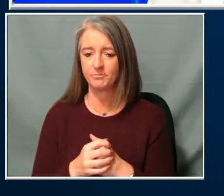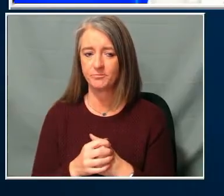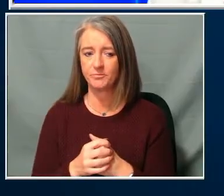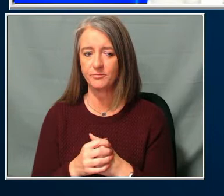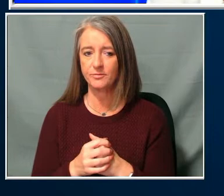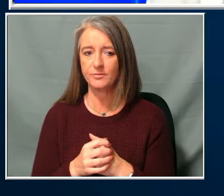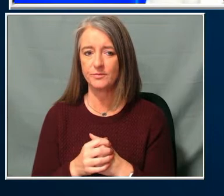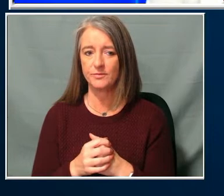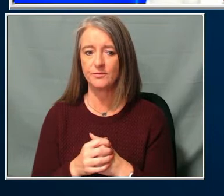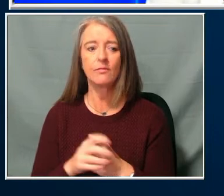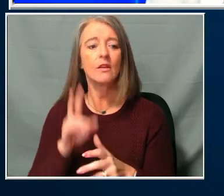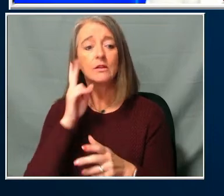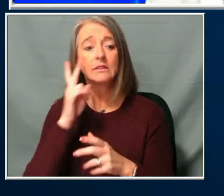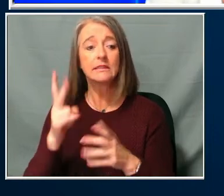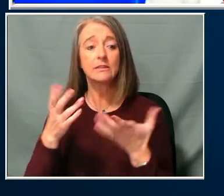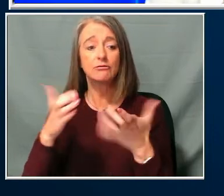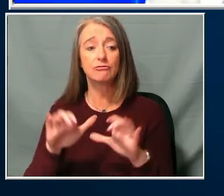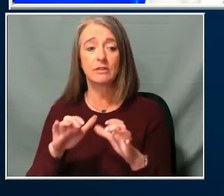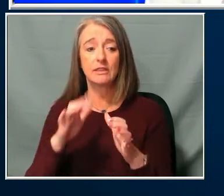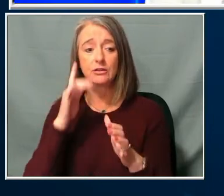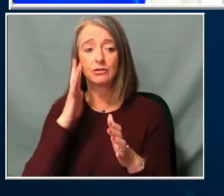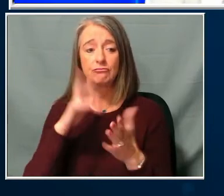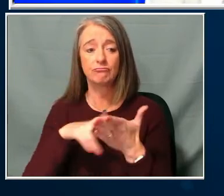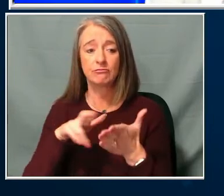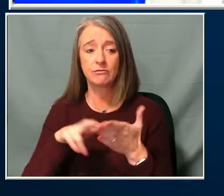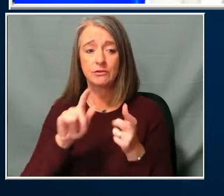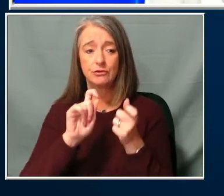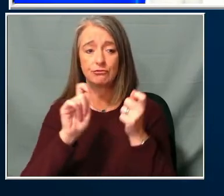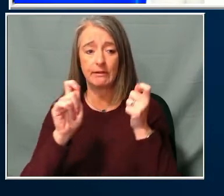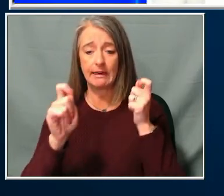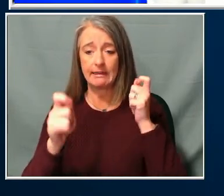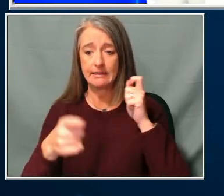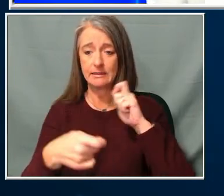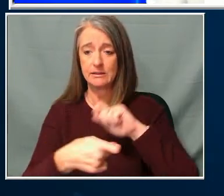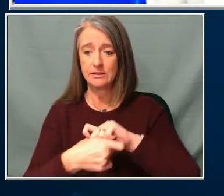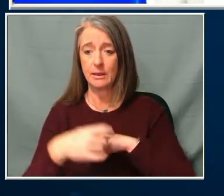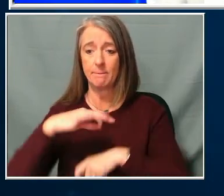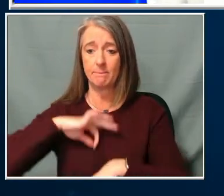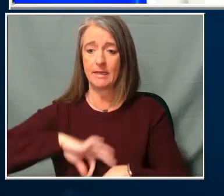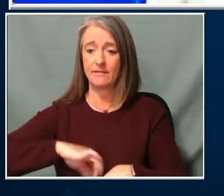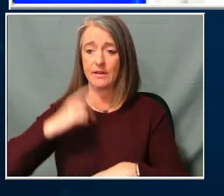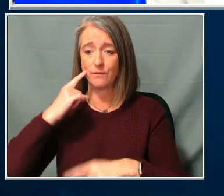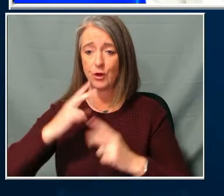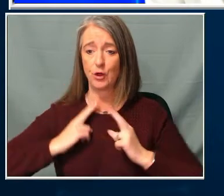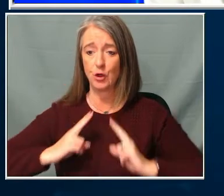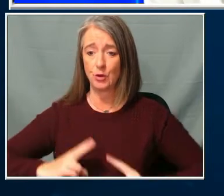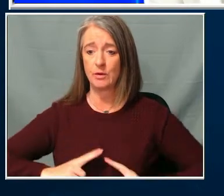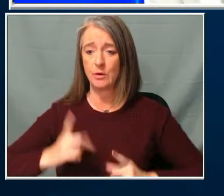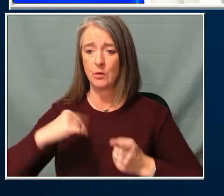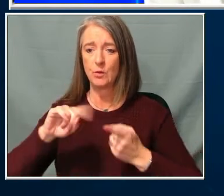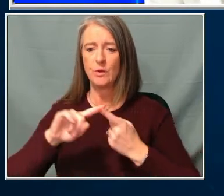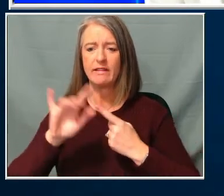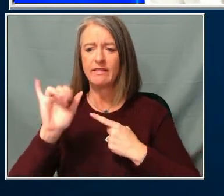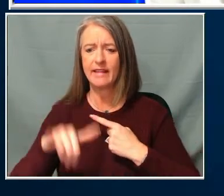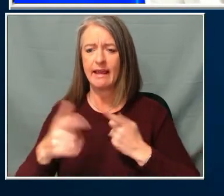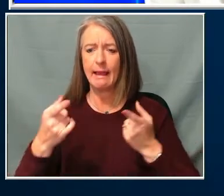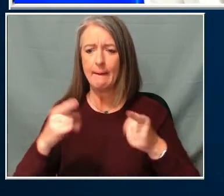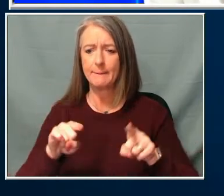So do you see a chance of your research eventually translating into a benefit for humans? When might that be?